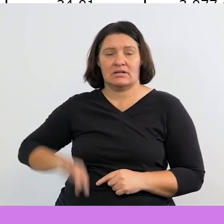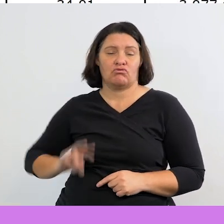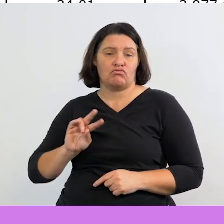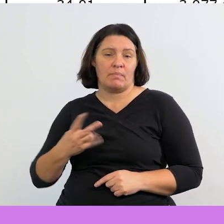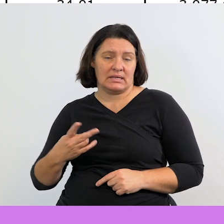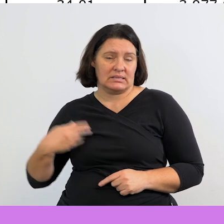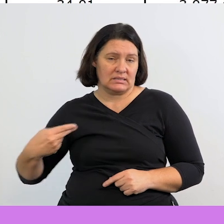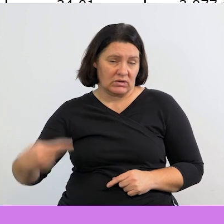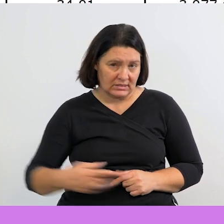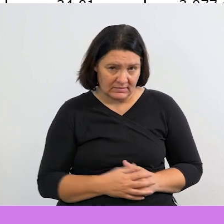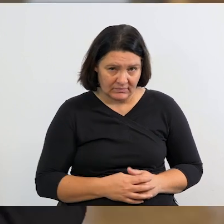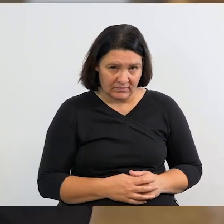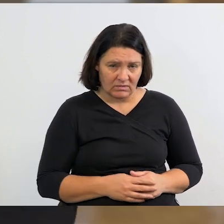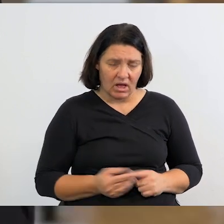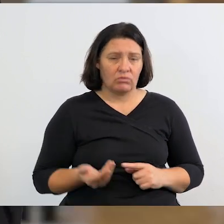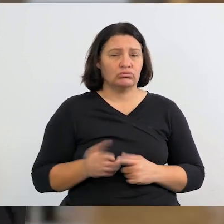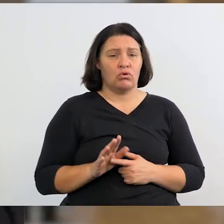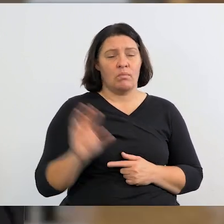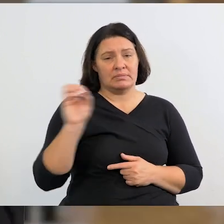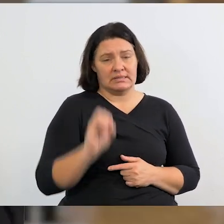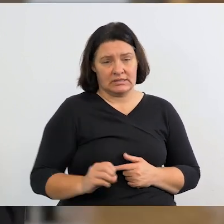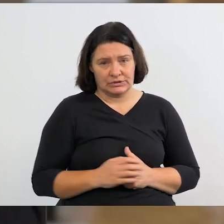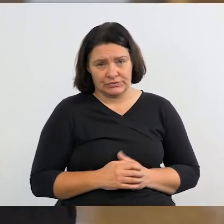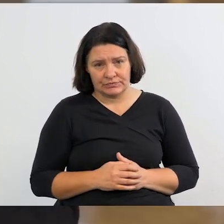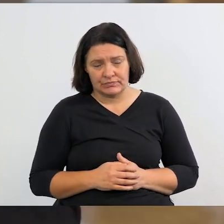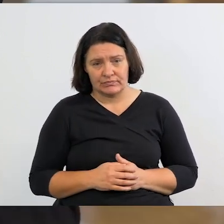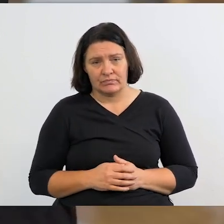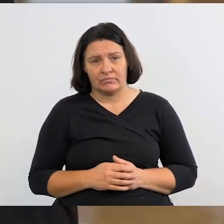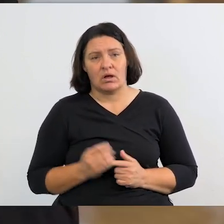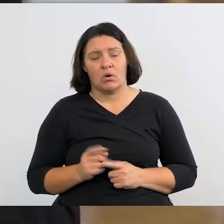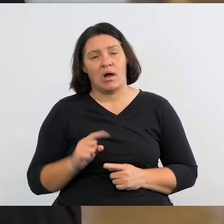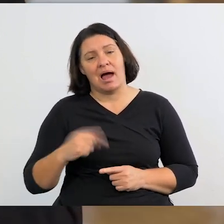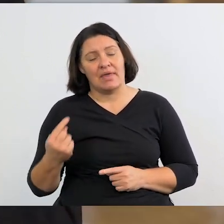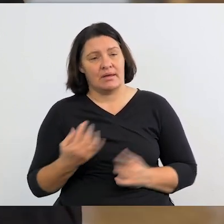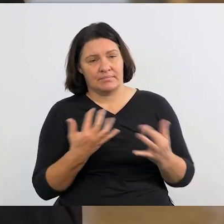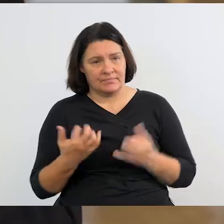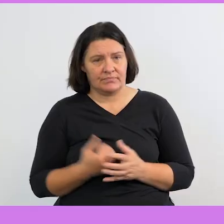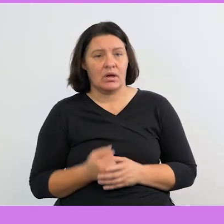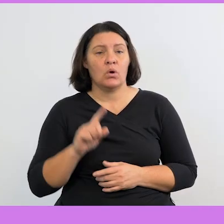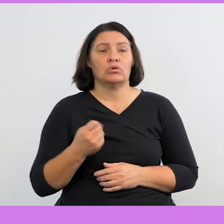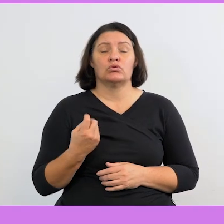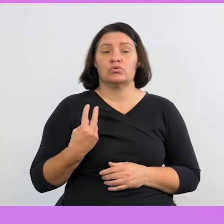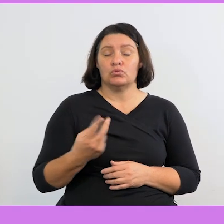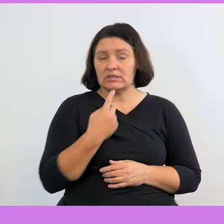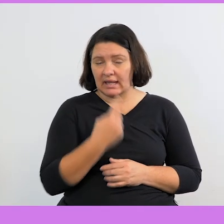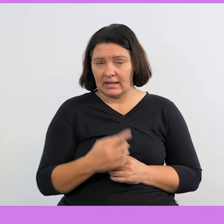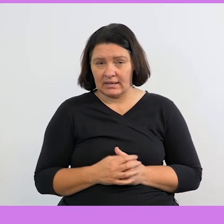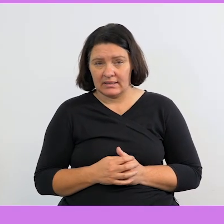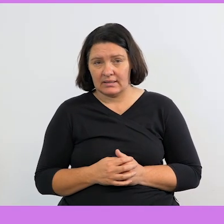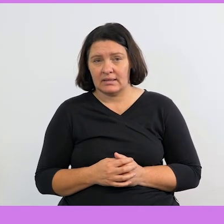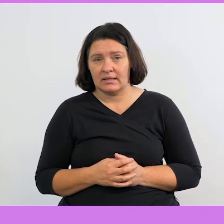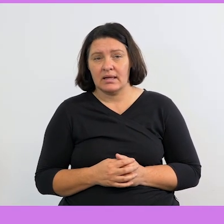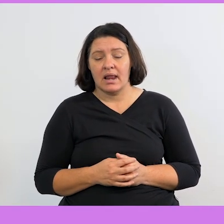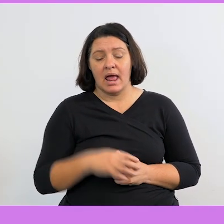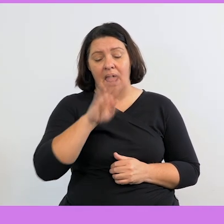your income replacement rate indicated as a percentage. All right, let's look at another sum. Question 2 is saying